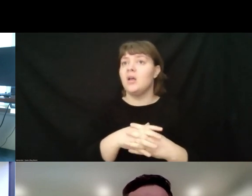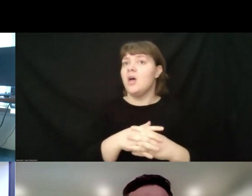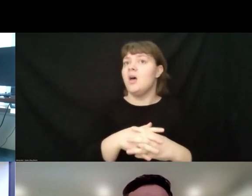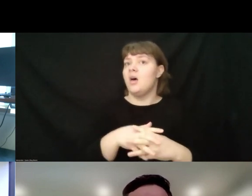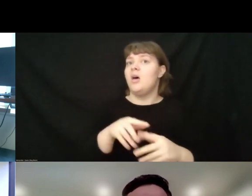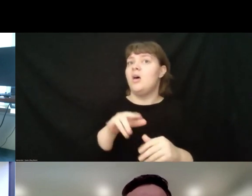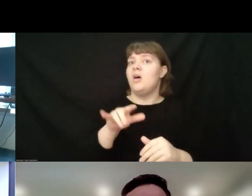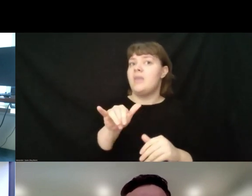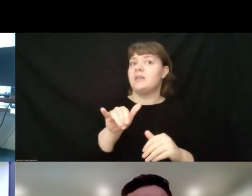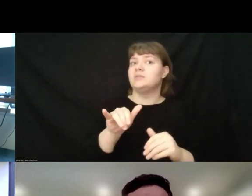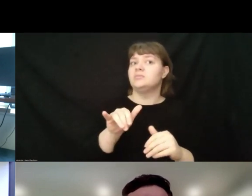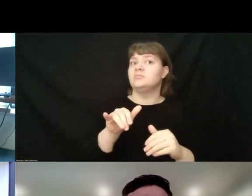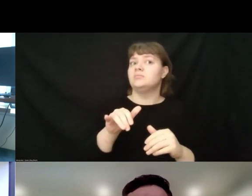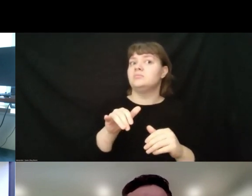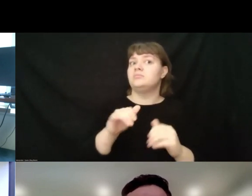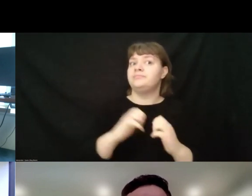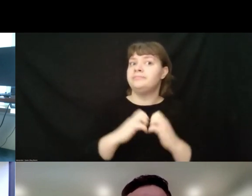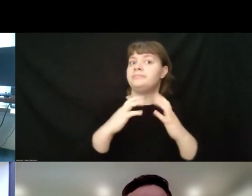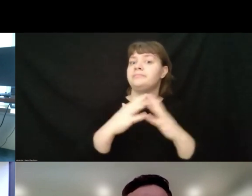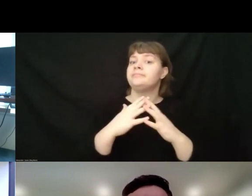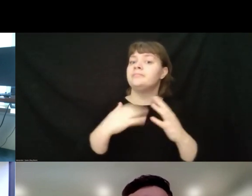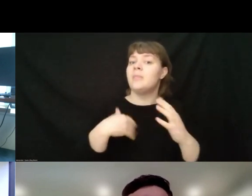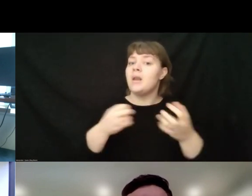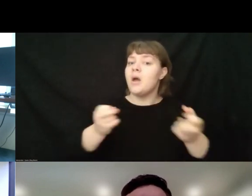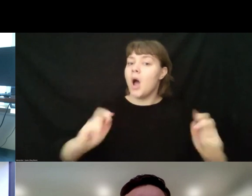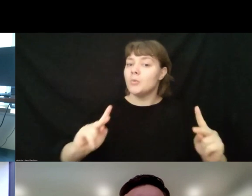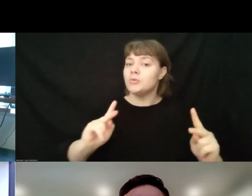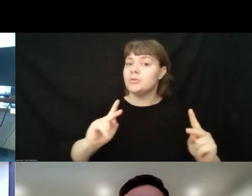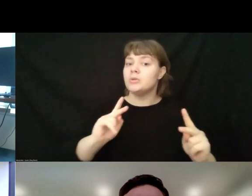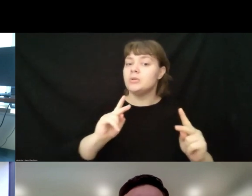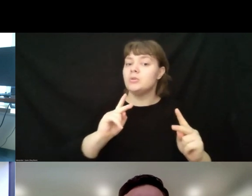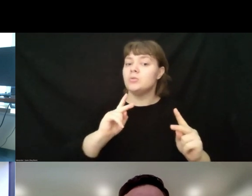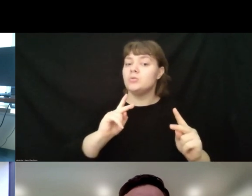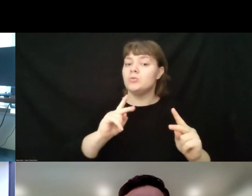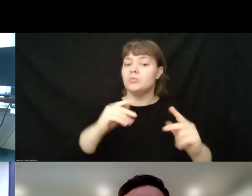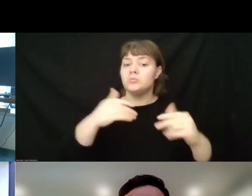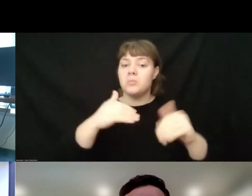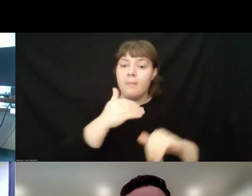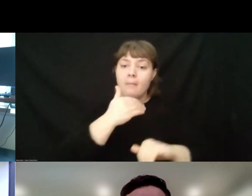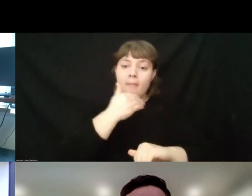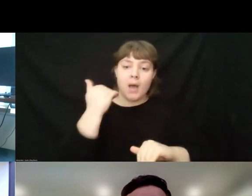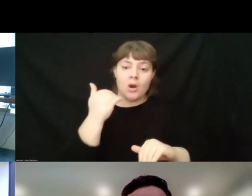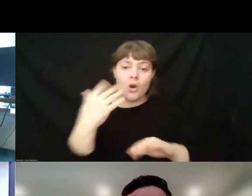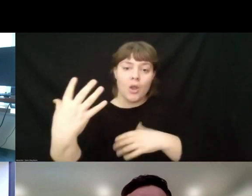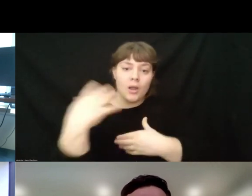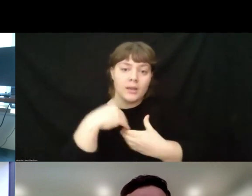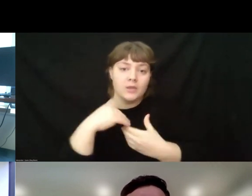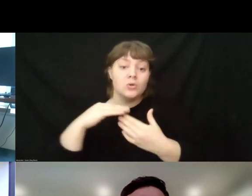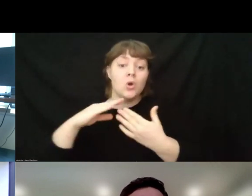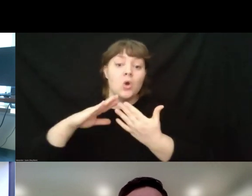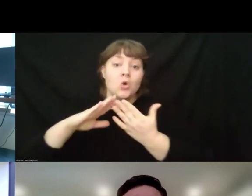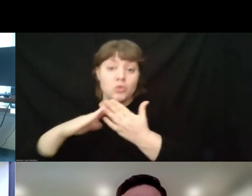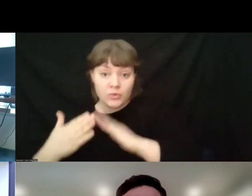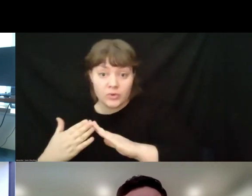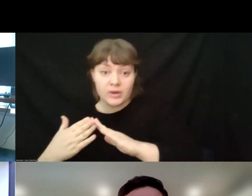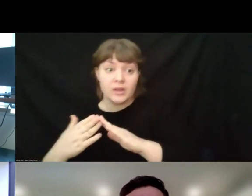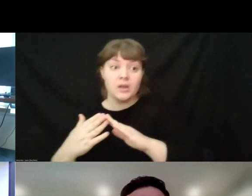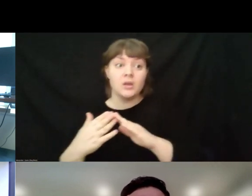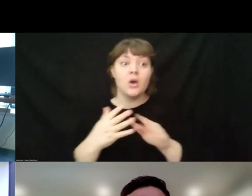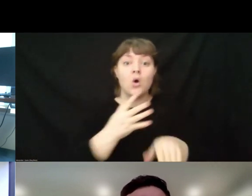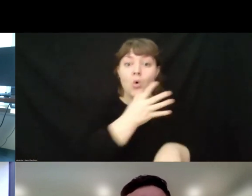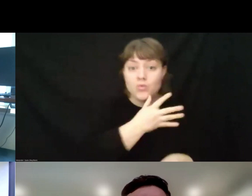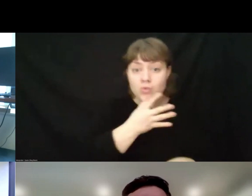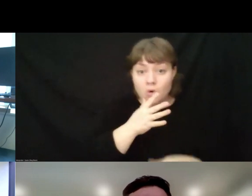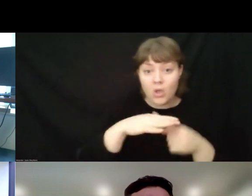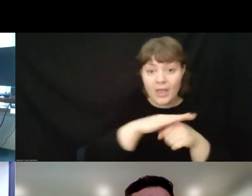created a opportunity to really better engage our community and our rural areas